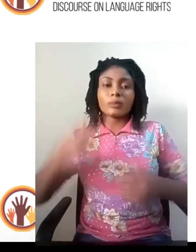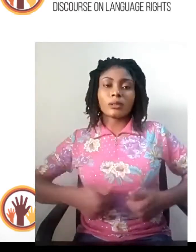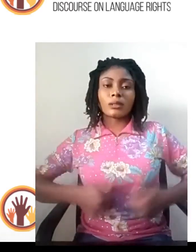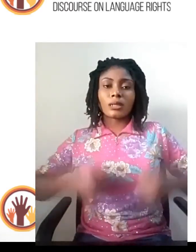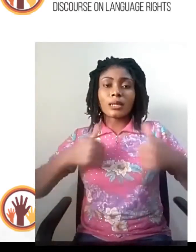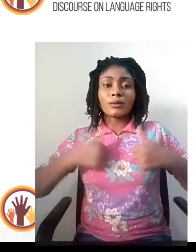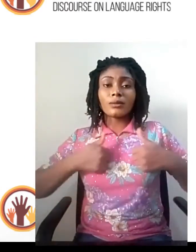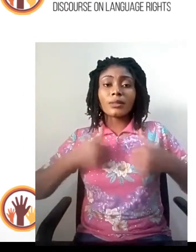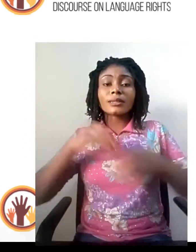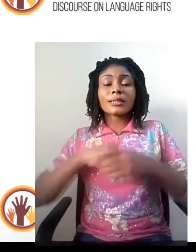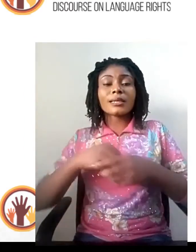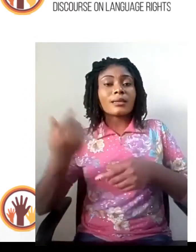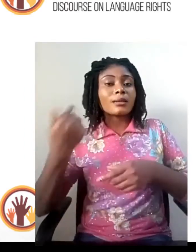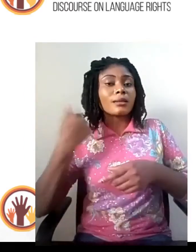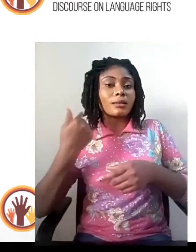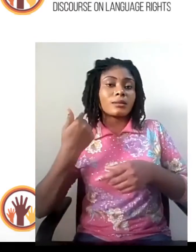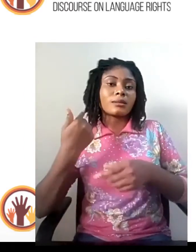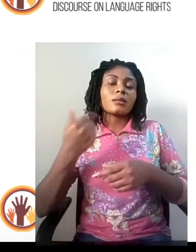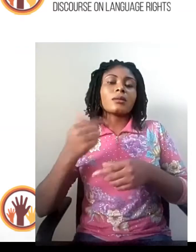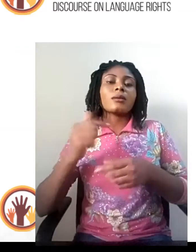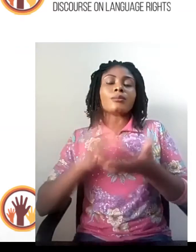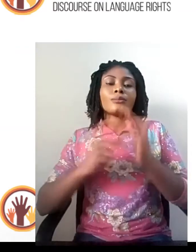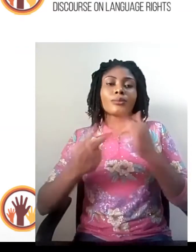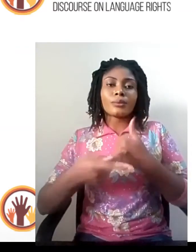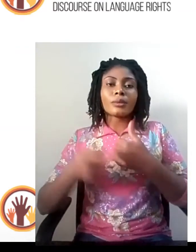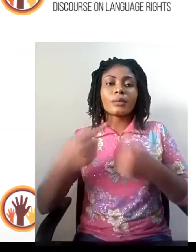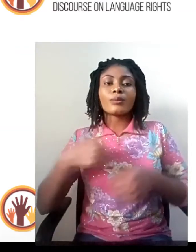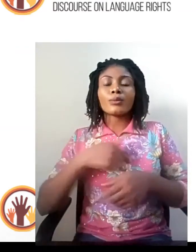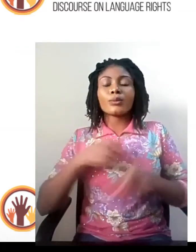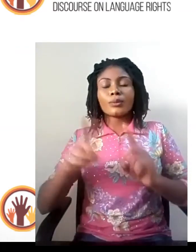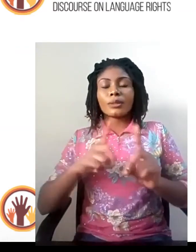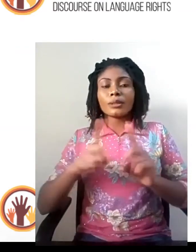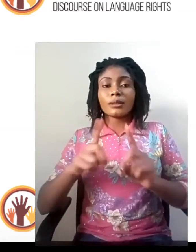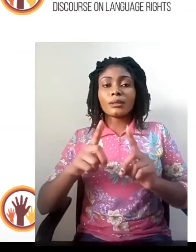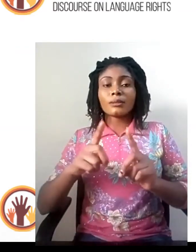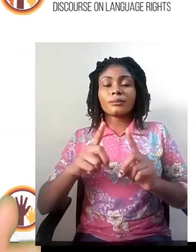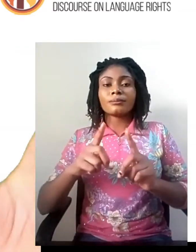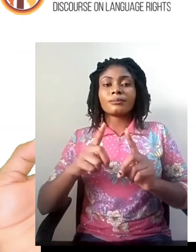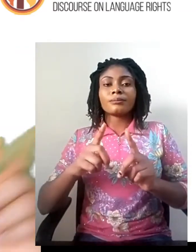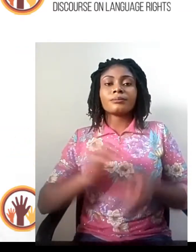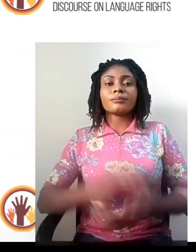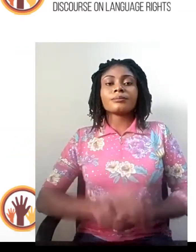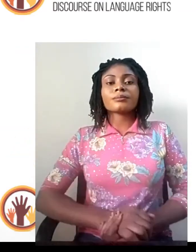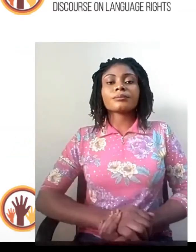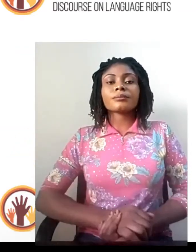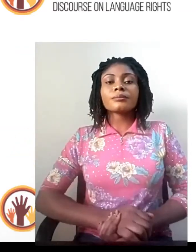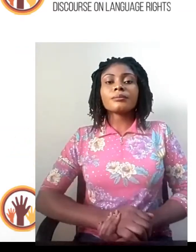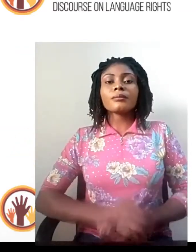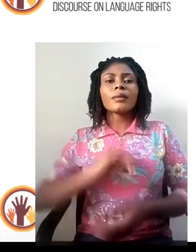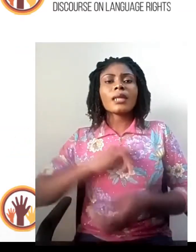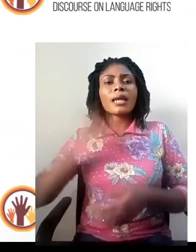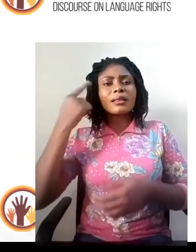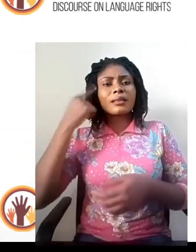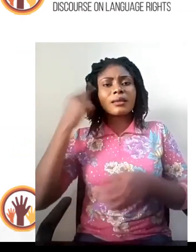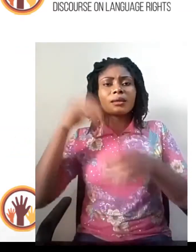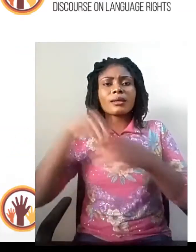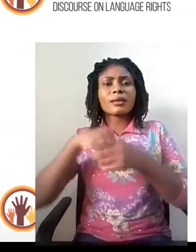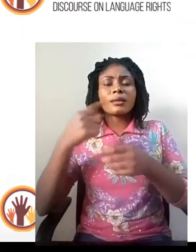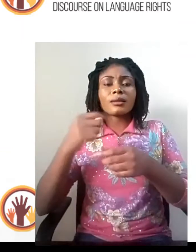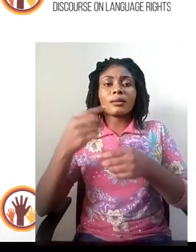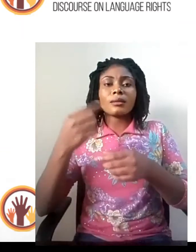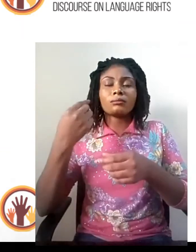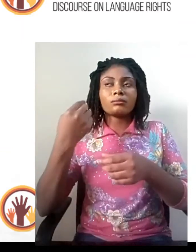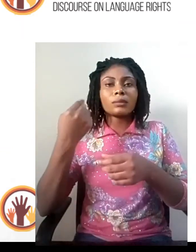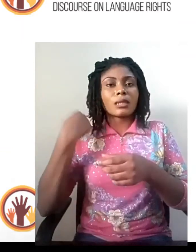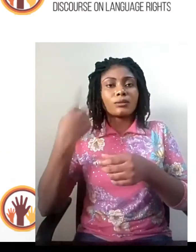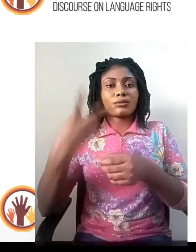episode when we looked at the last presentation, I think in the last 2 weeks. So